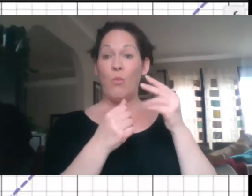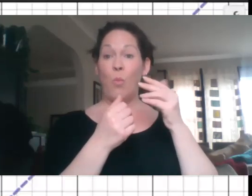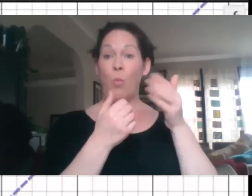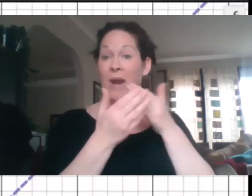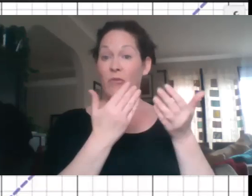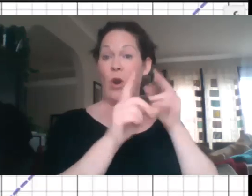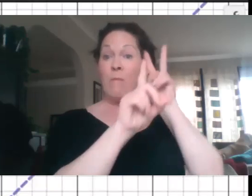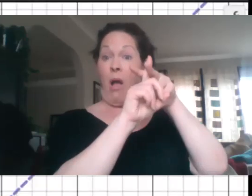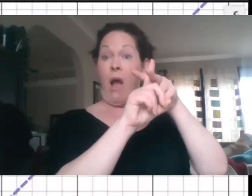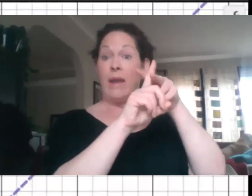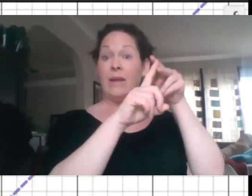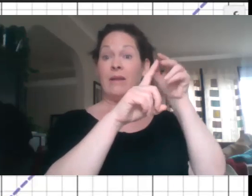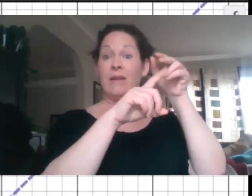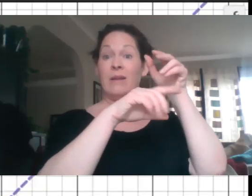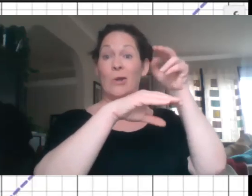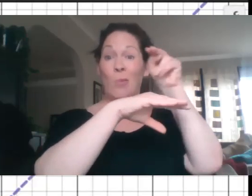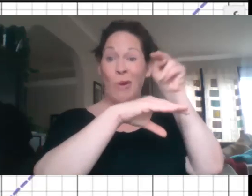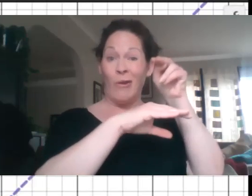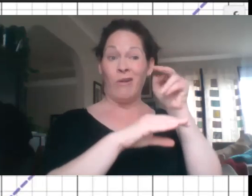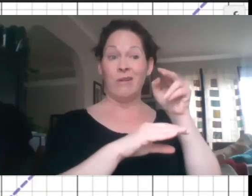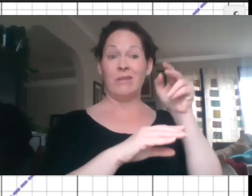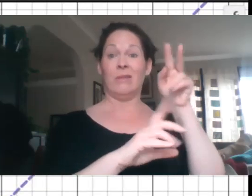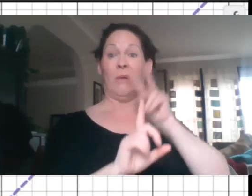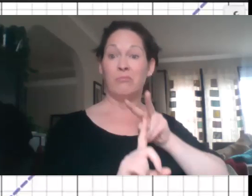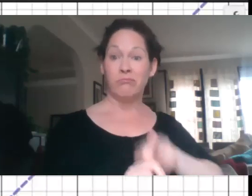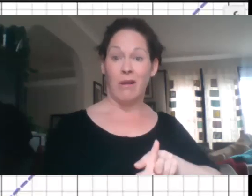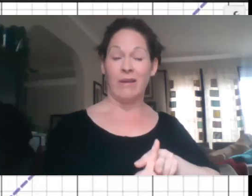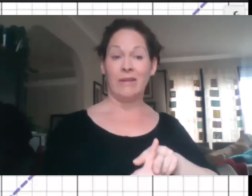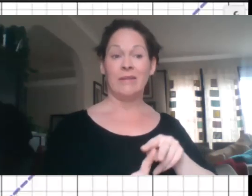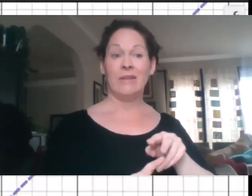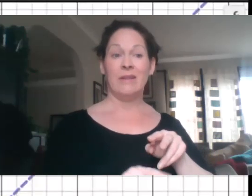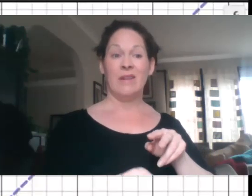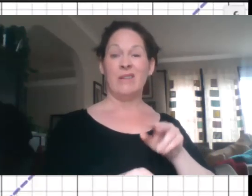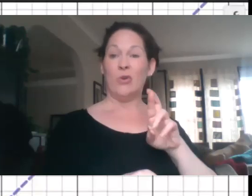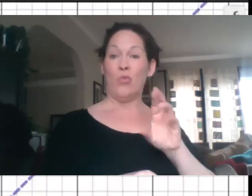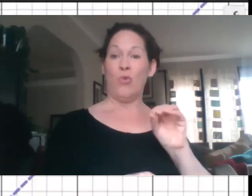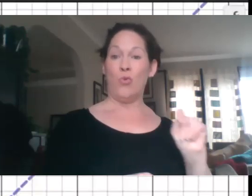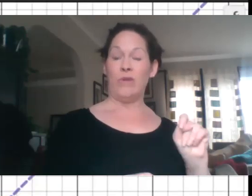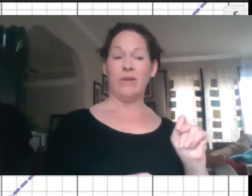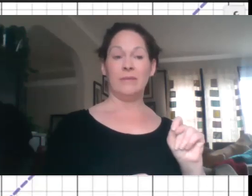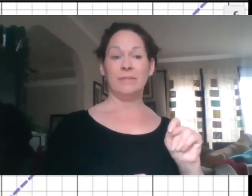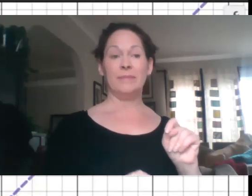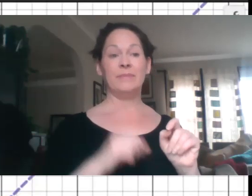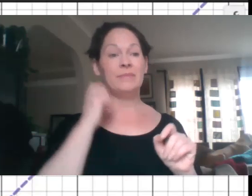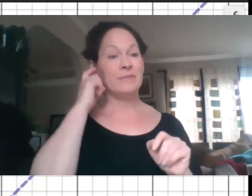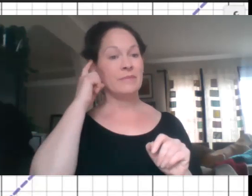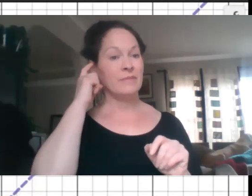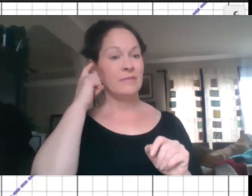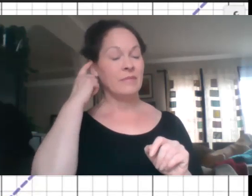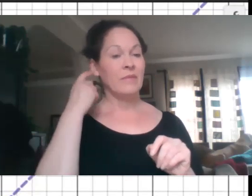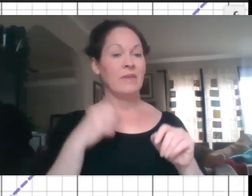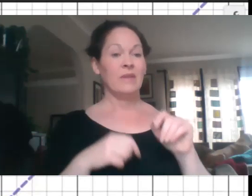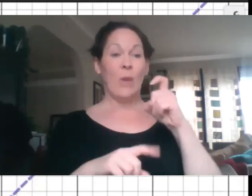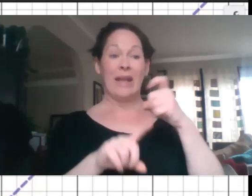you're squaring or cubing, and then whatever's downstairs is the root. So this is saying I'm squaring x plus